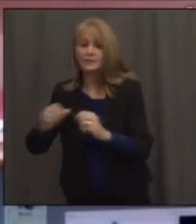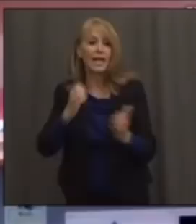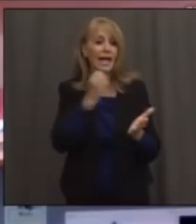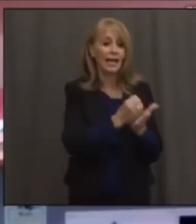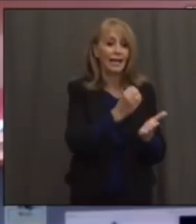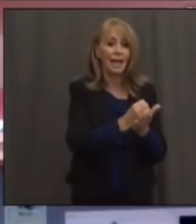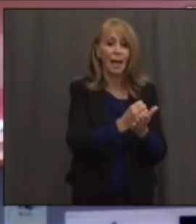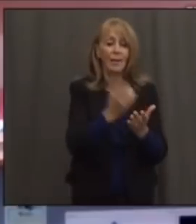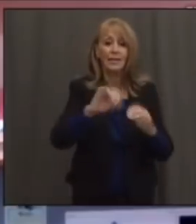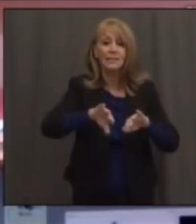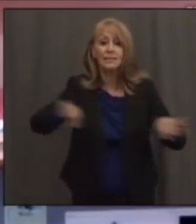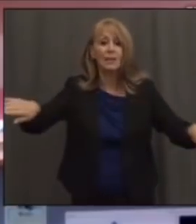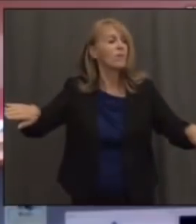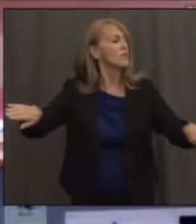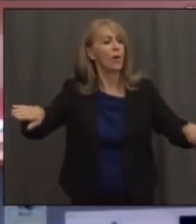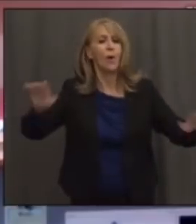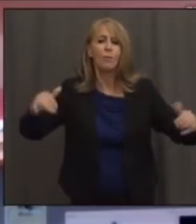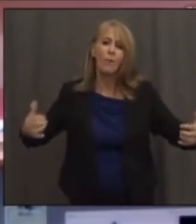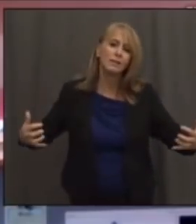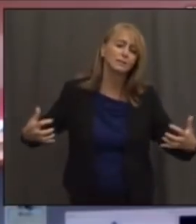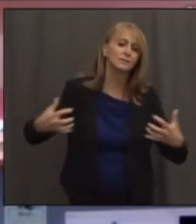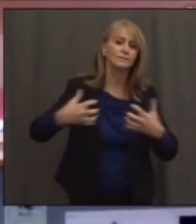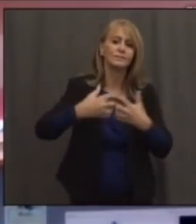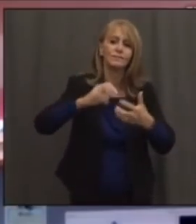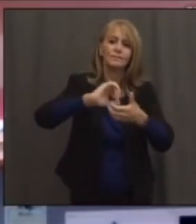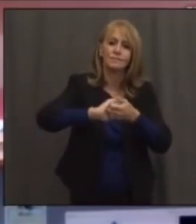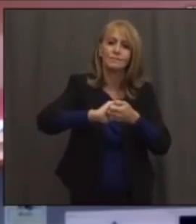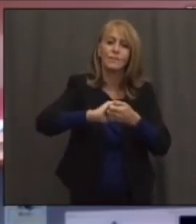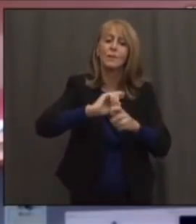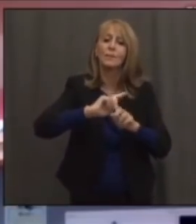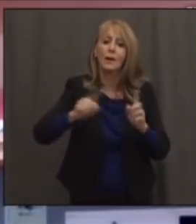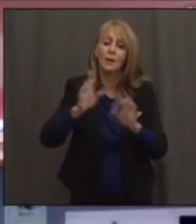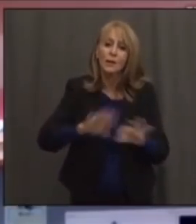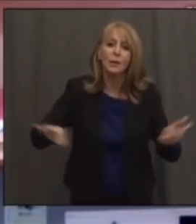come together, but both sides have to learn each other's